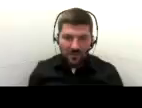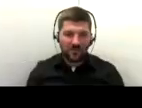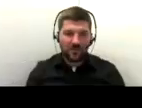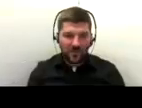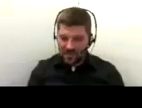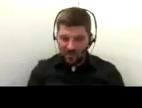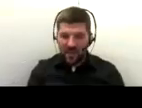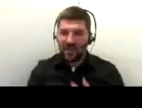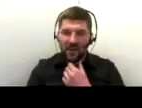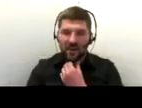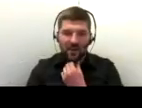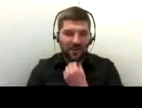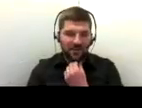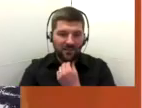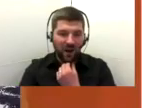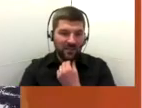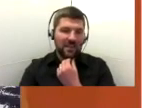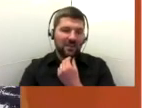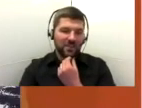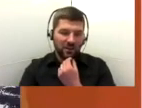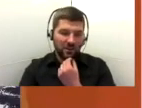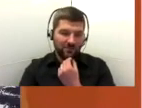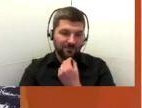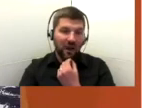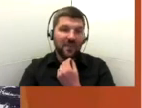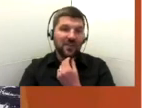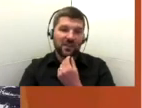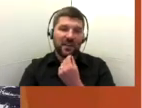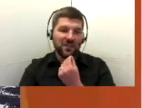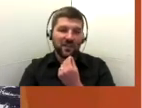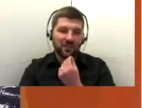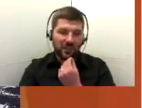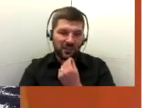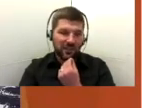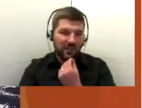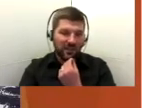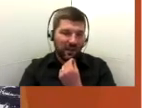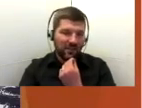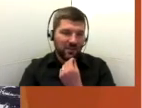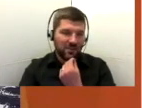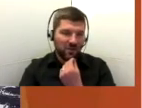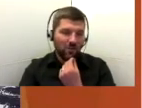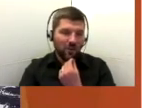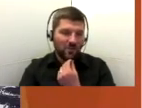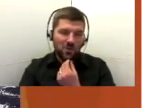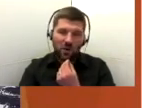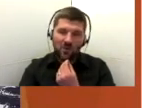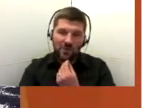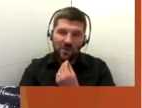So this is me on the ice or on the edge of the ice sheet in Greenland. There's